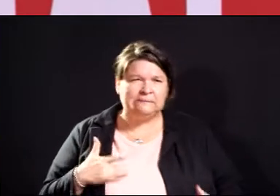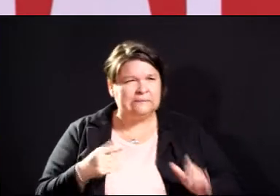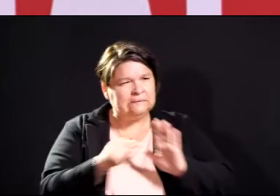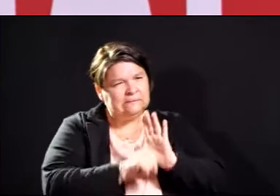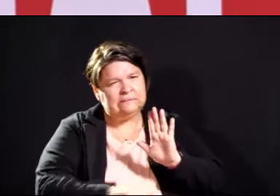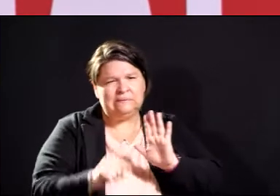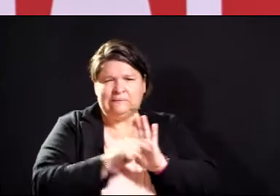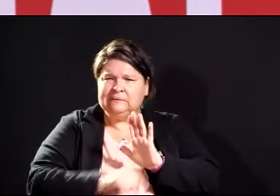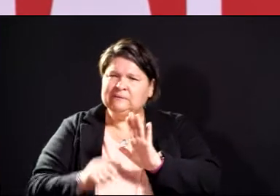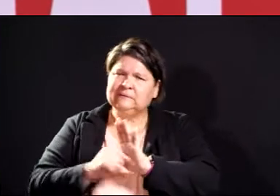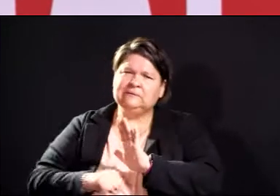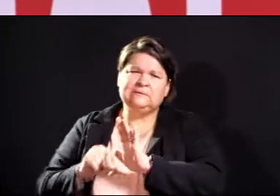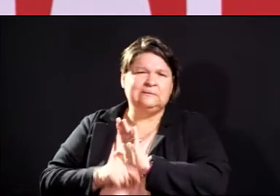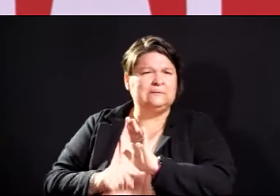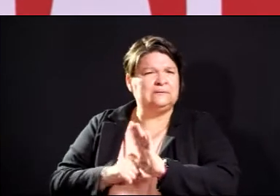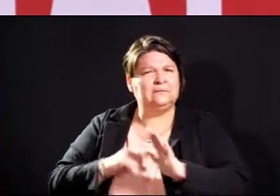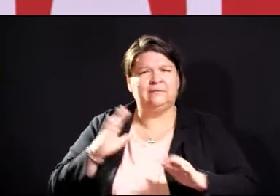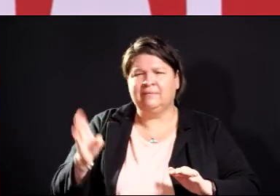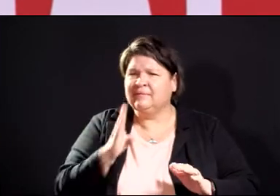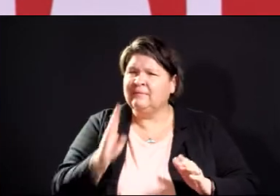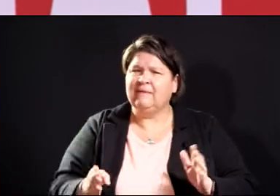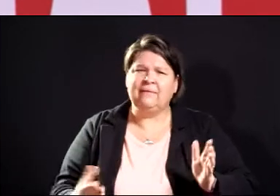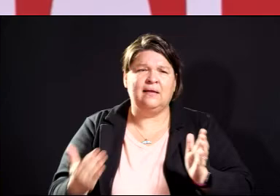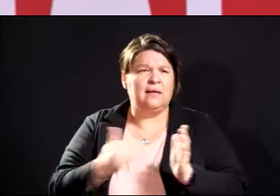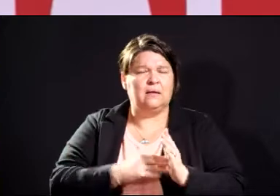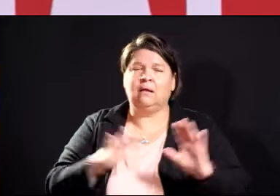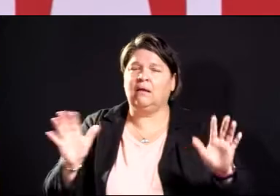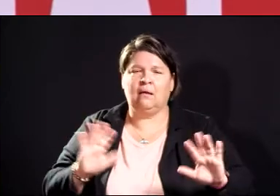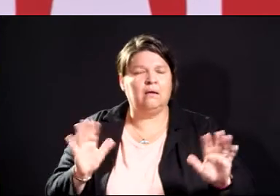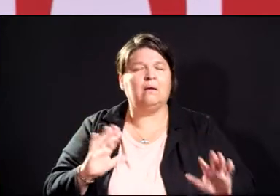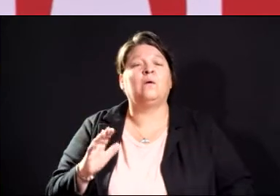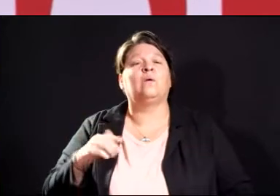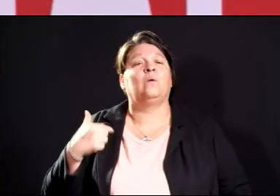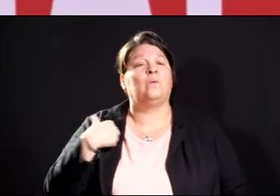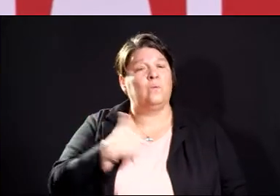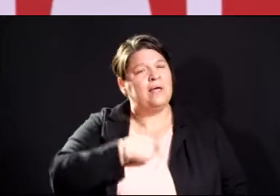see a light at the end of the bridge. So I always close, Sean,